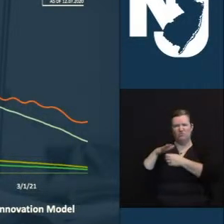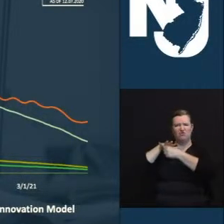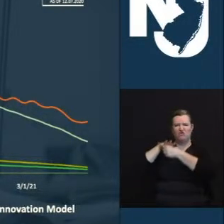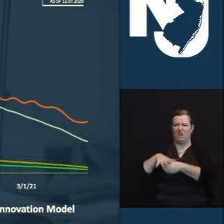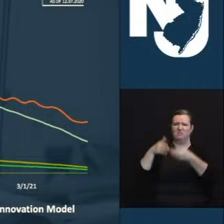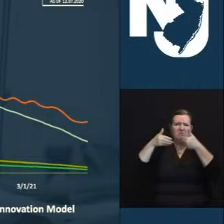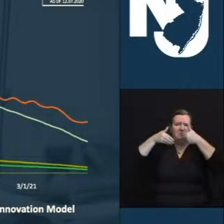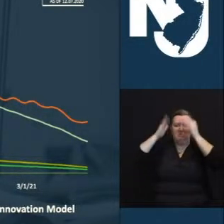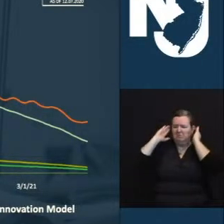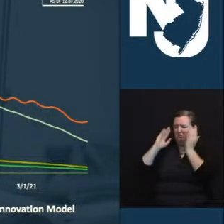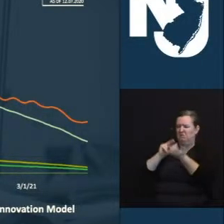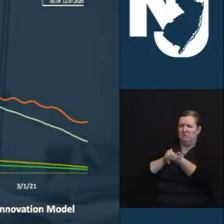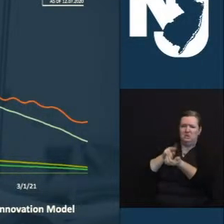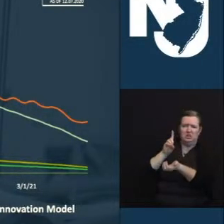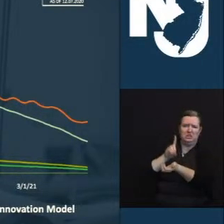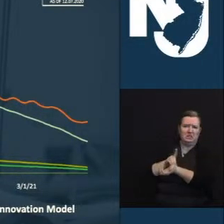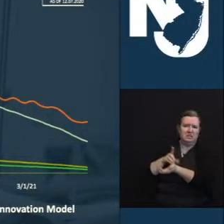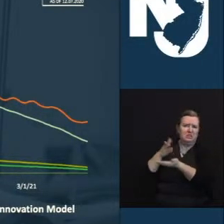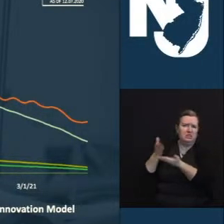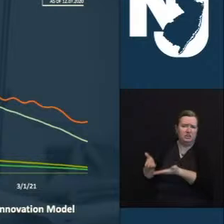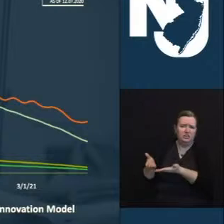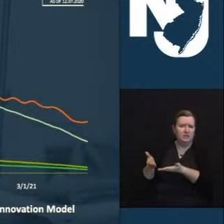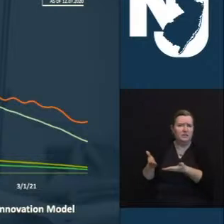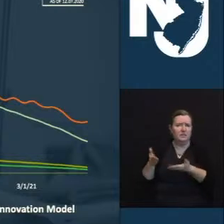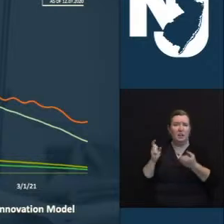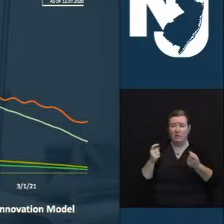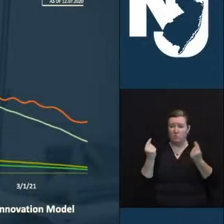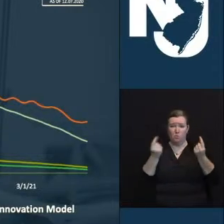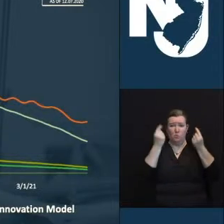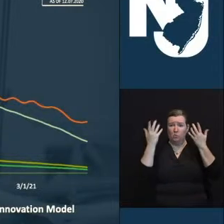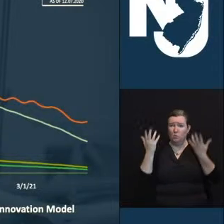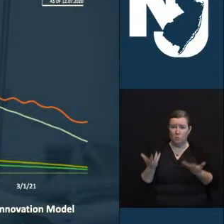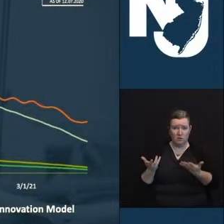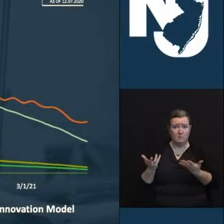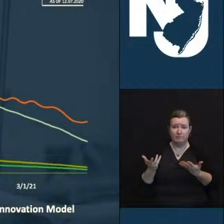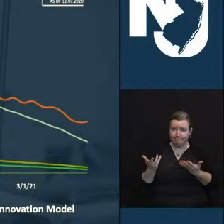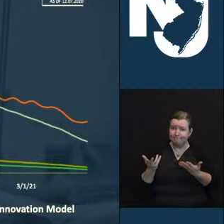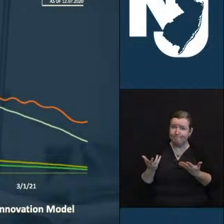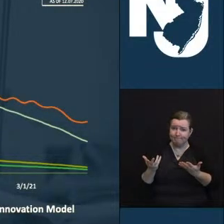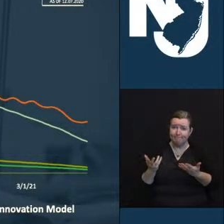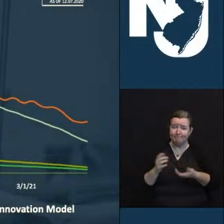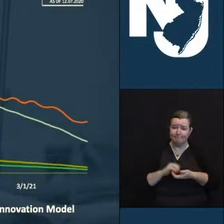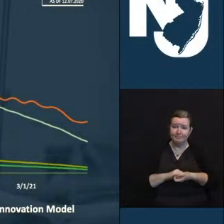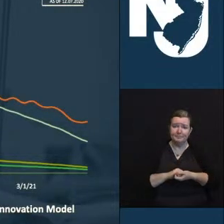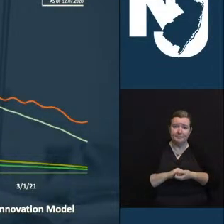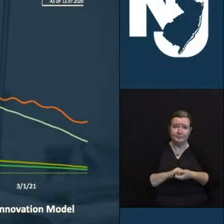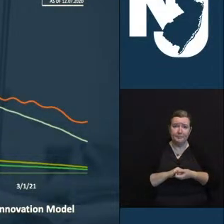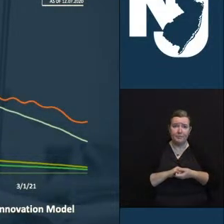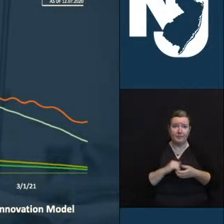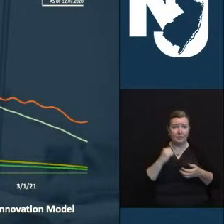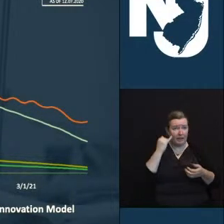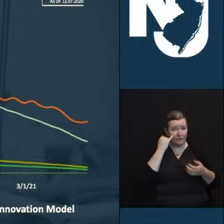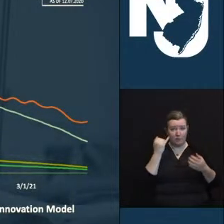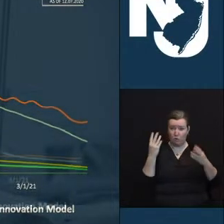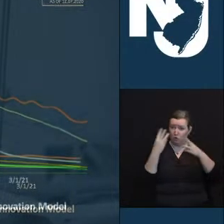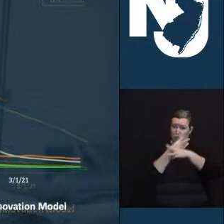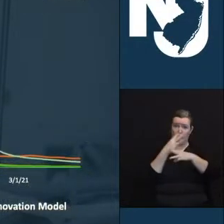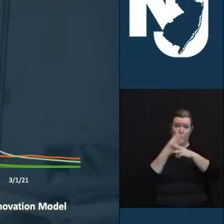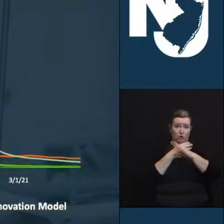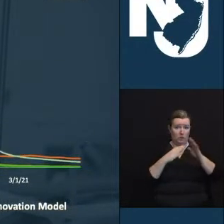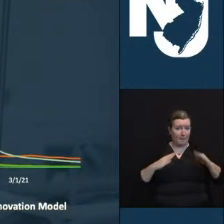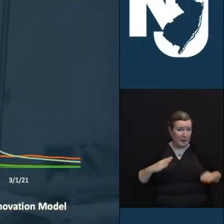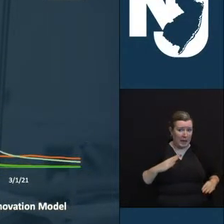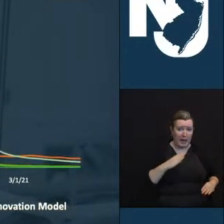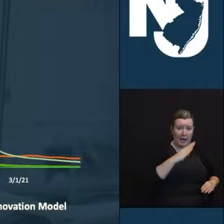these models, we will have no choice but to act. And you would hope that that would be the case if we have to face those numbers. Now, a